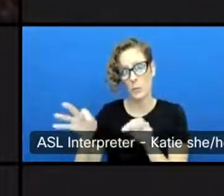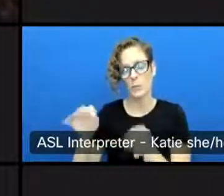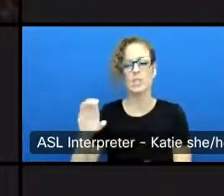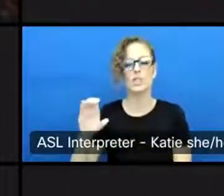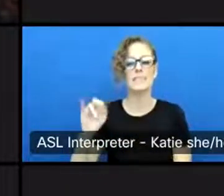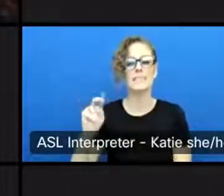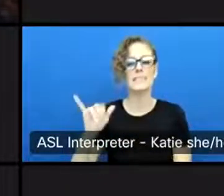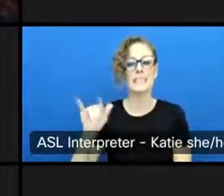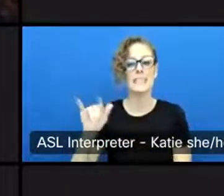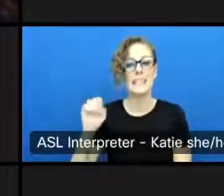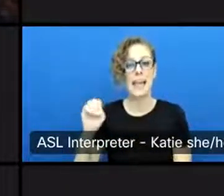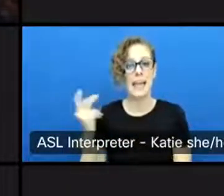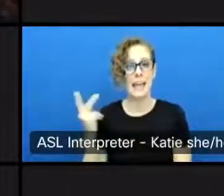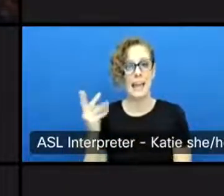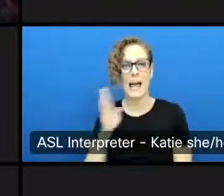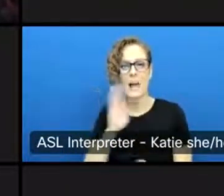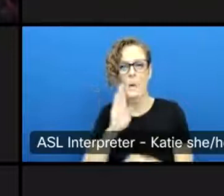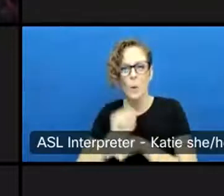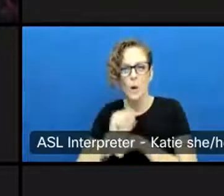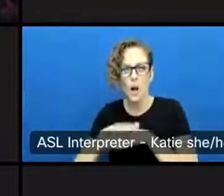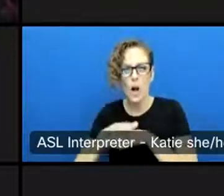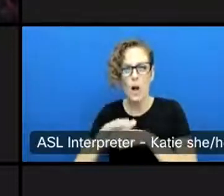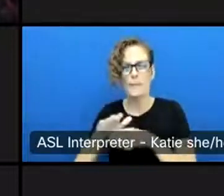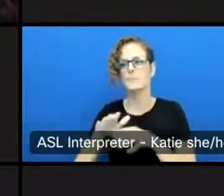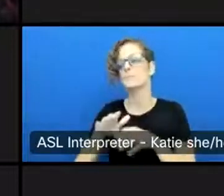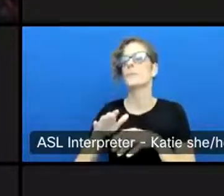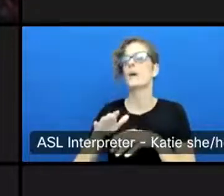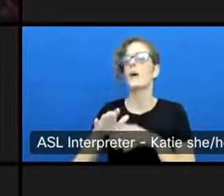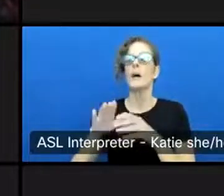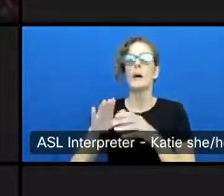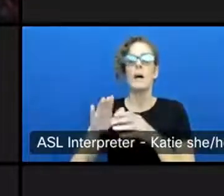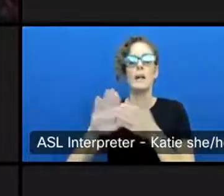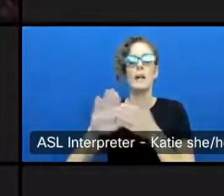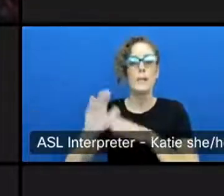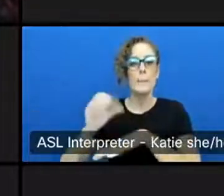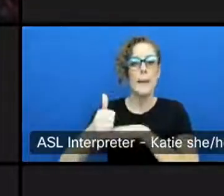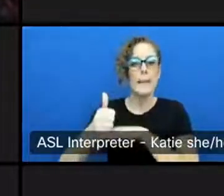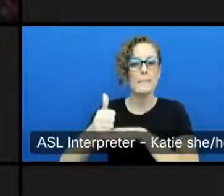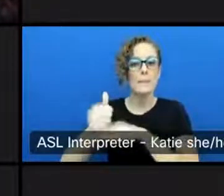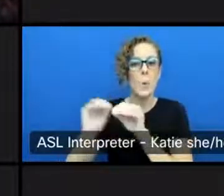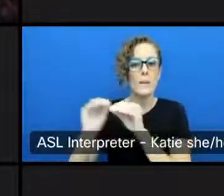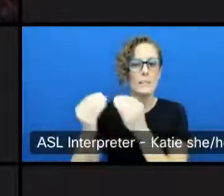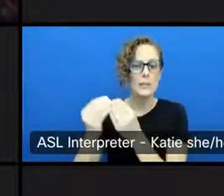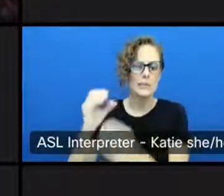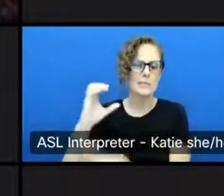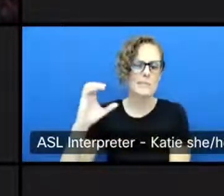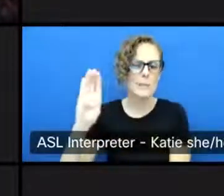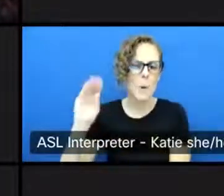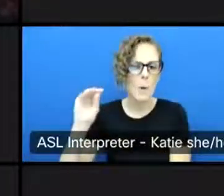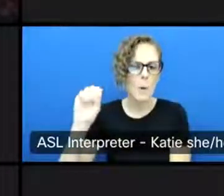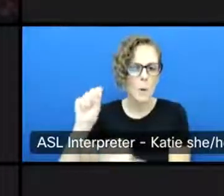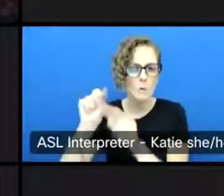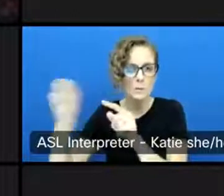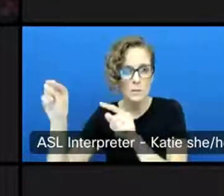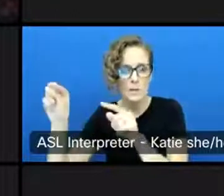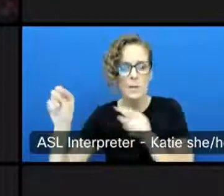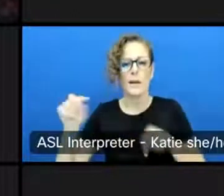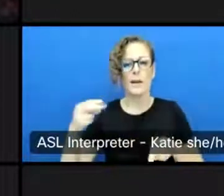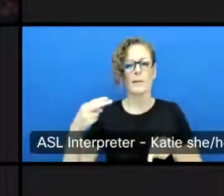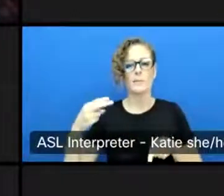technical support, training resources, and tool development for HCBS compliance as well. And then we're looking at targeted